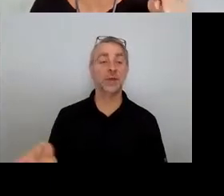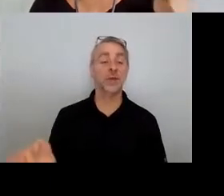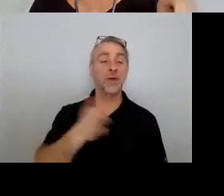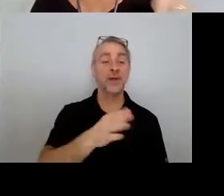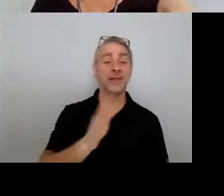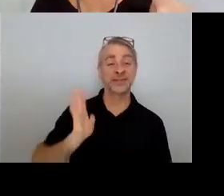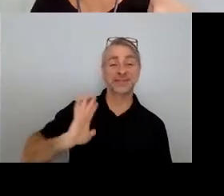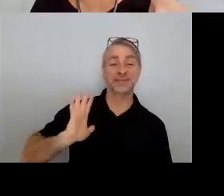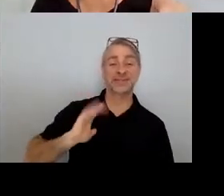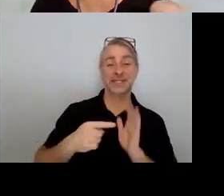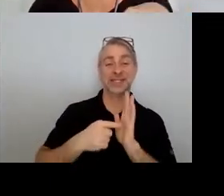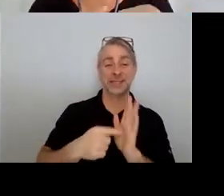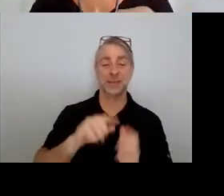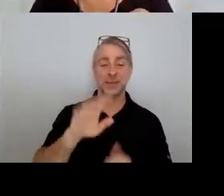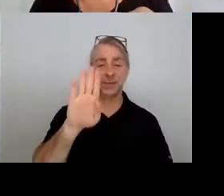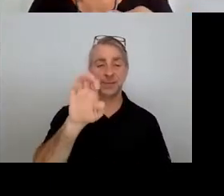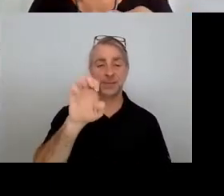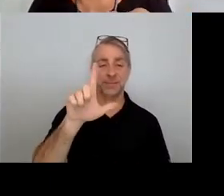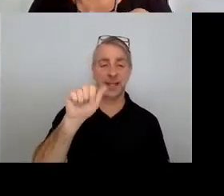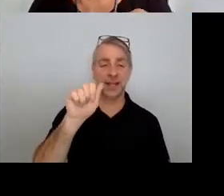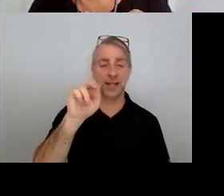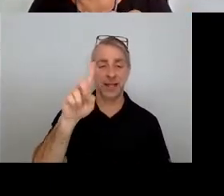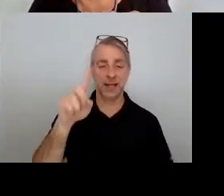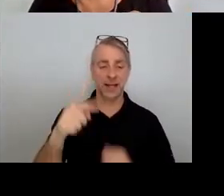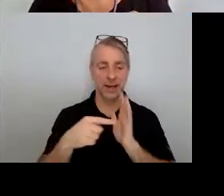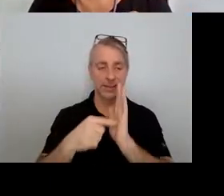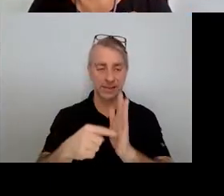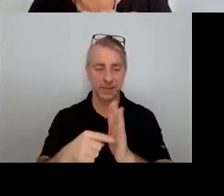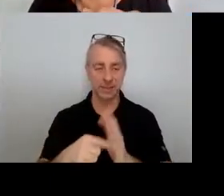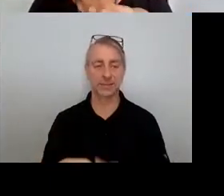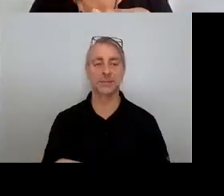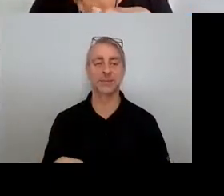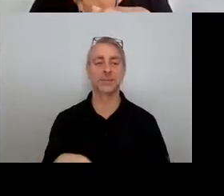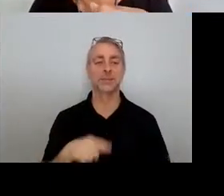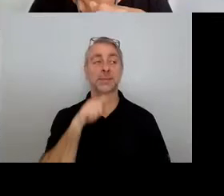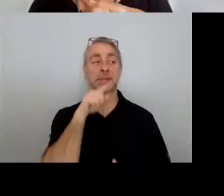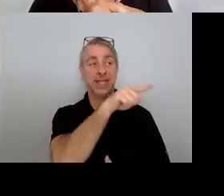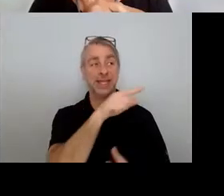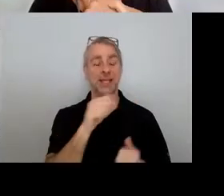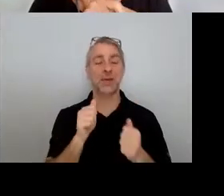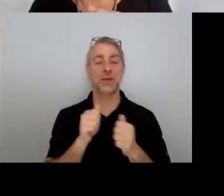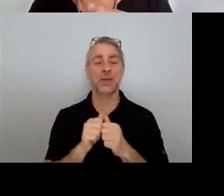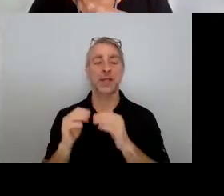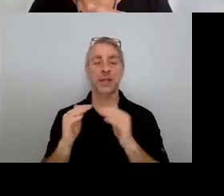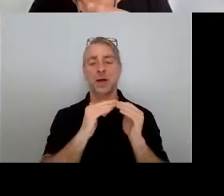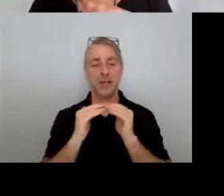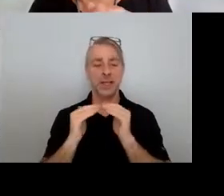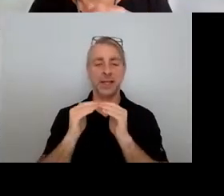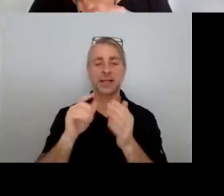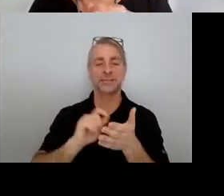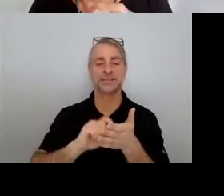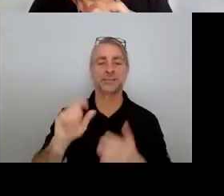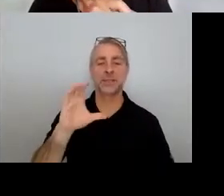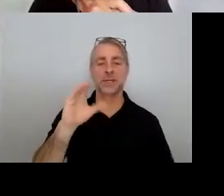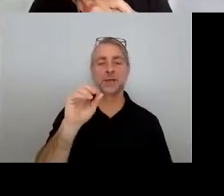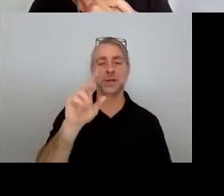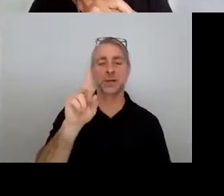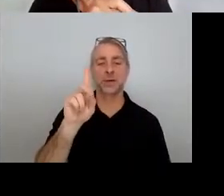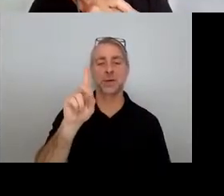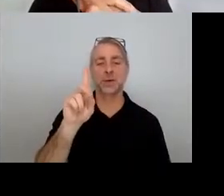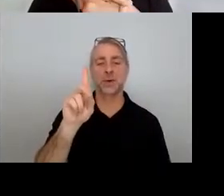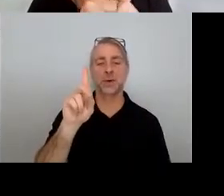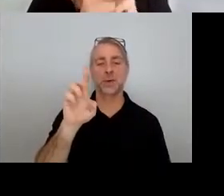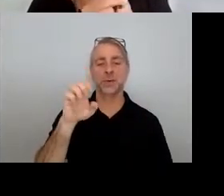here's just a list of some of the things that Belland and his colleagues coded in that particular